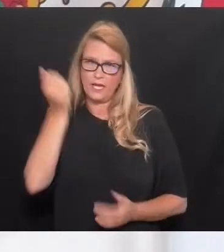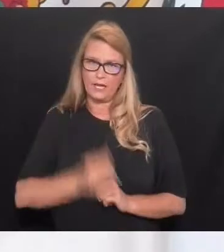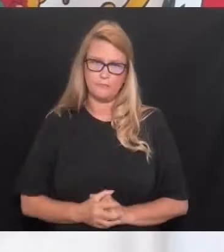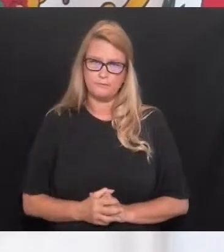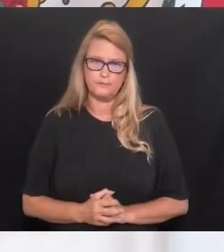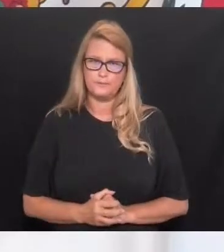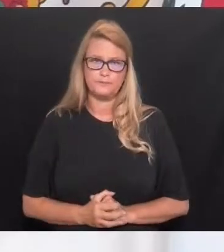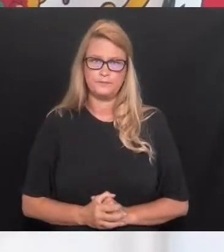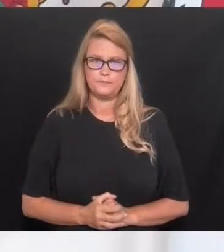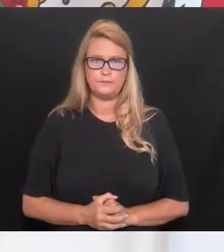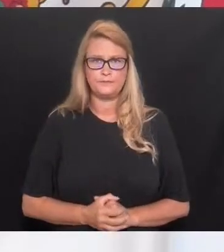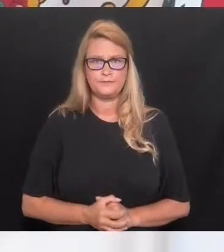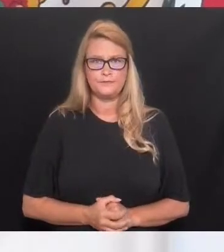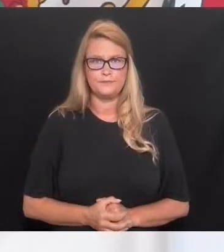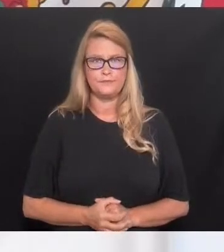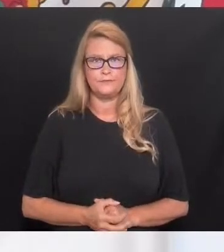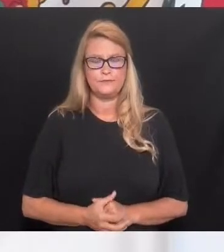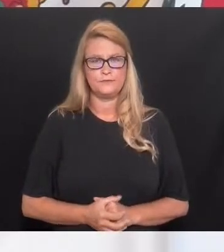So,